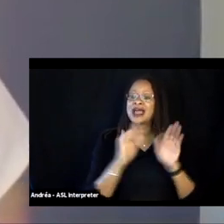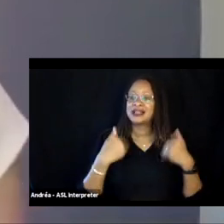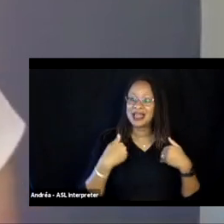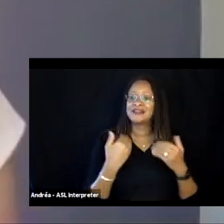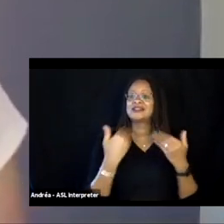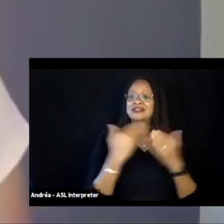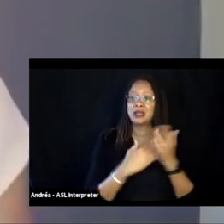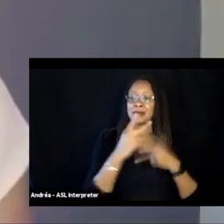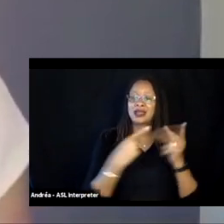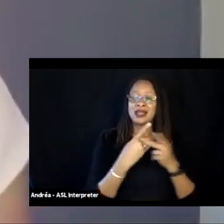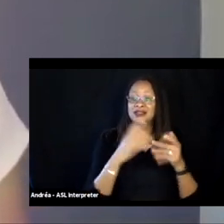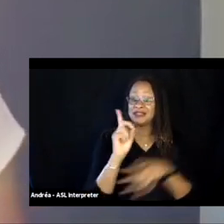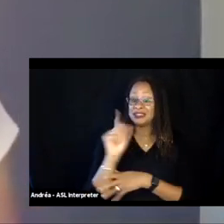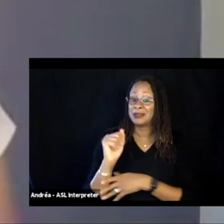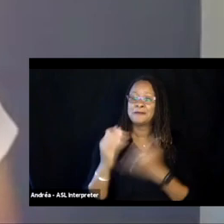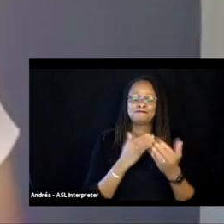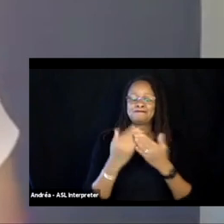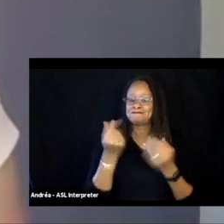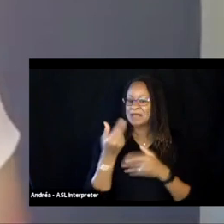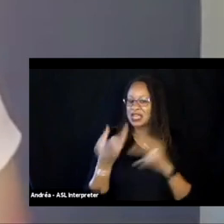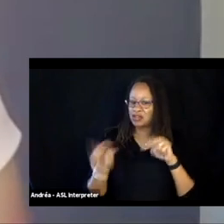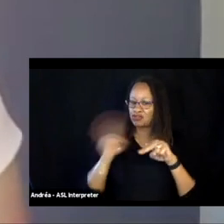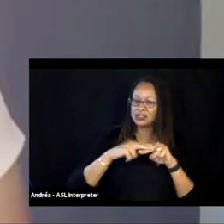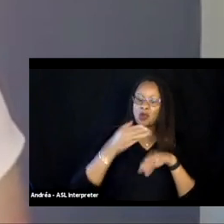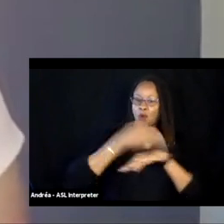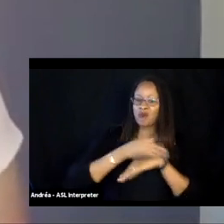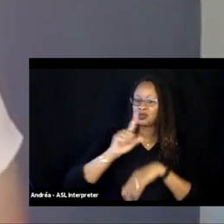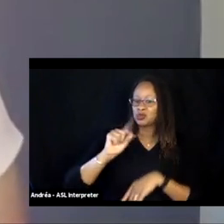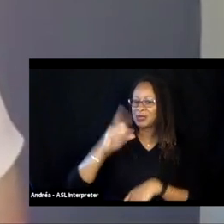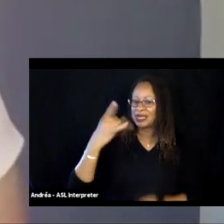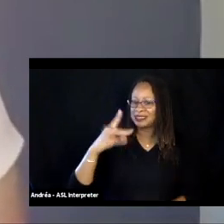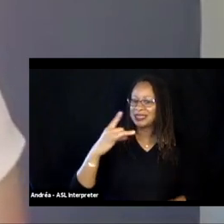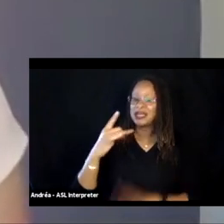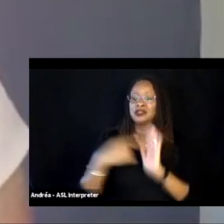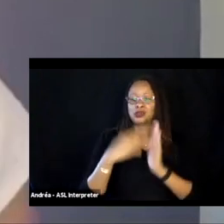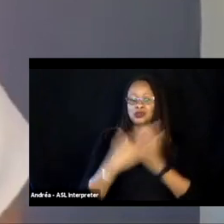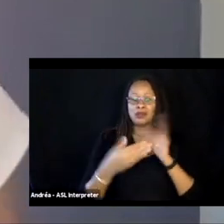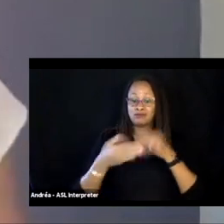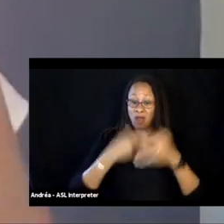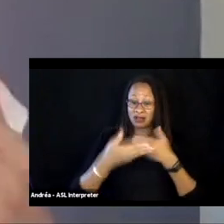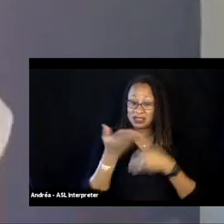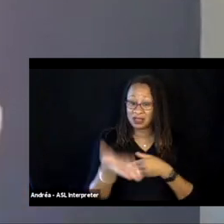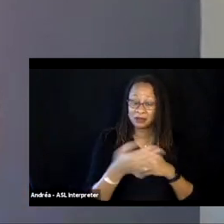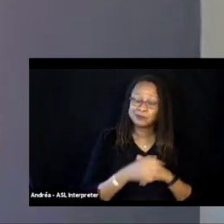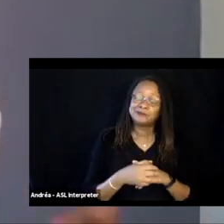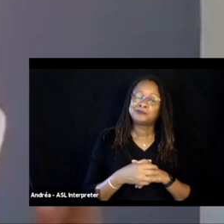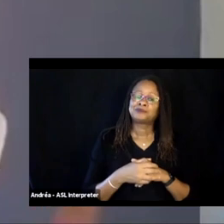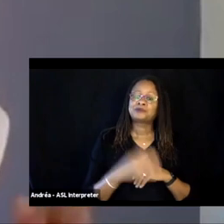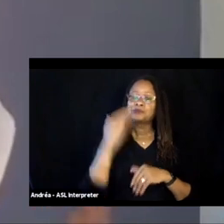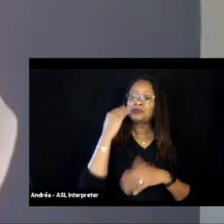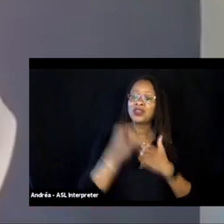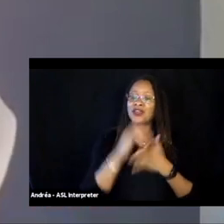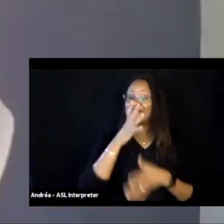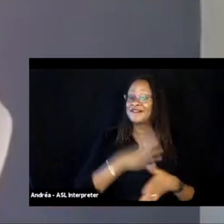disability. However, it slightly increased over 2018, which indicates some progress there. We know that when